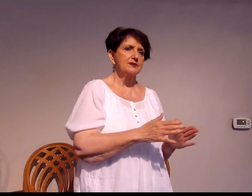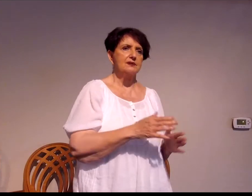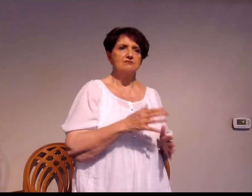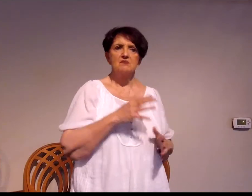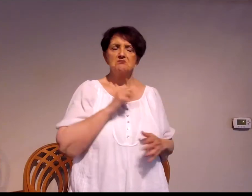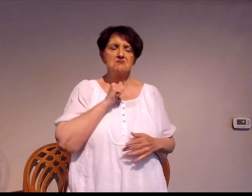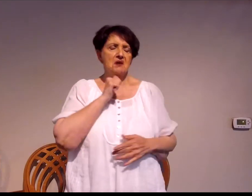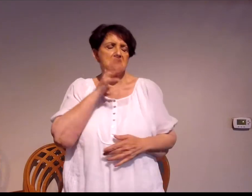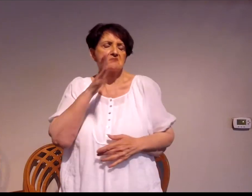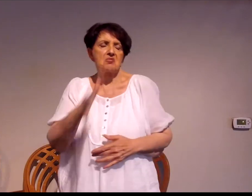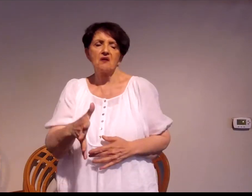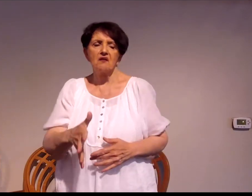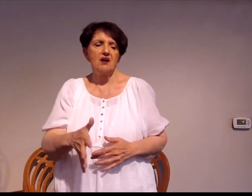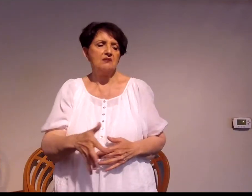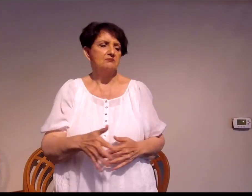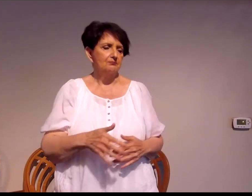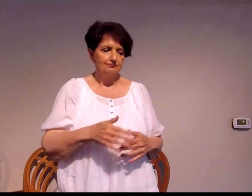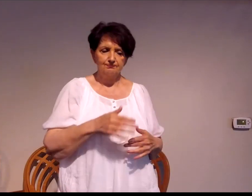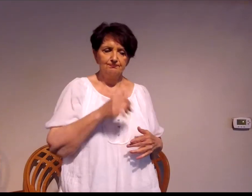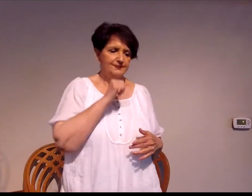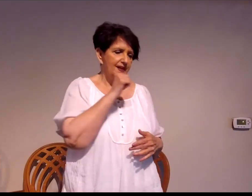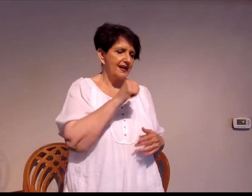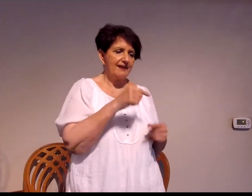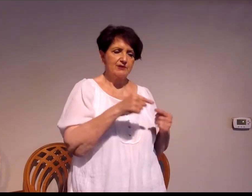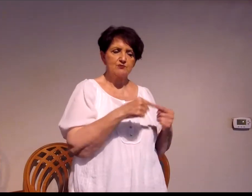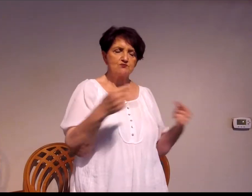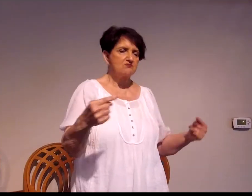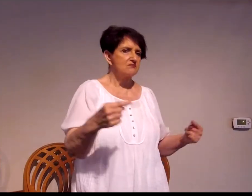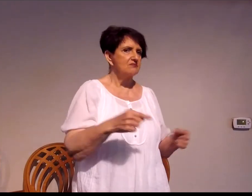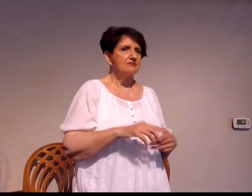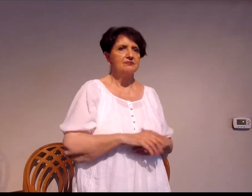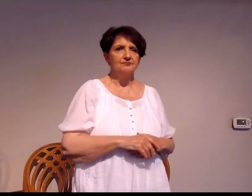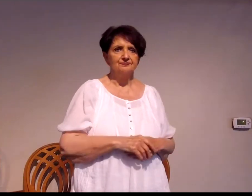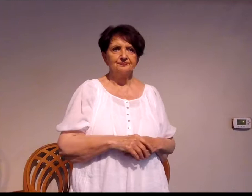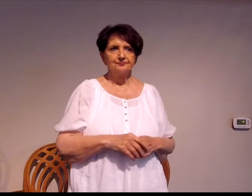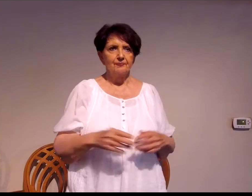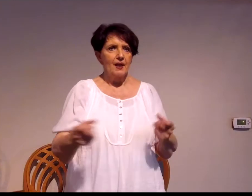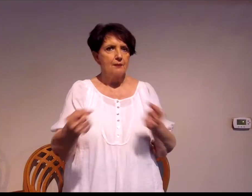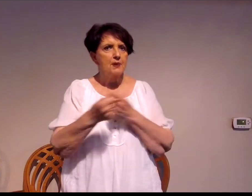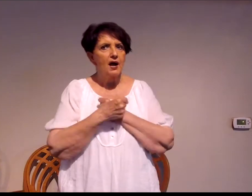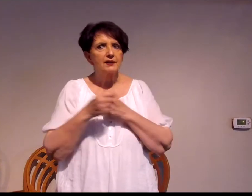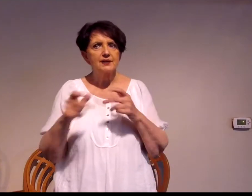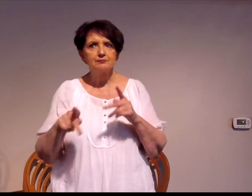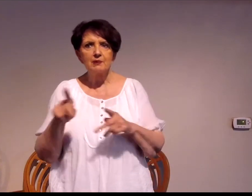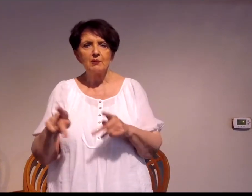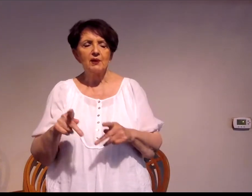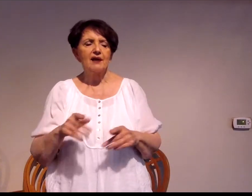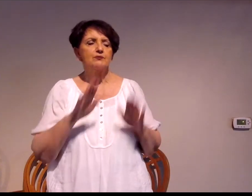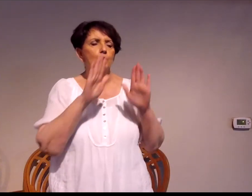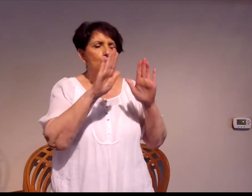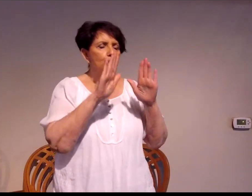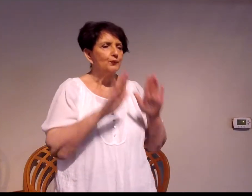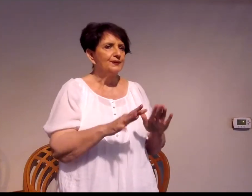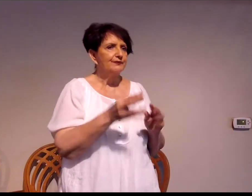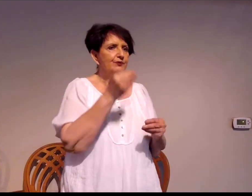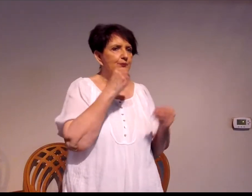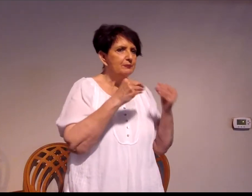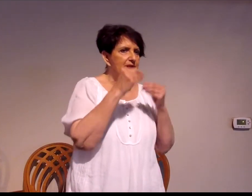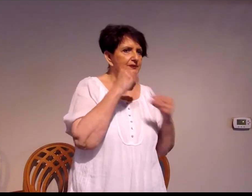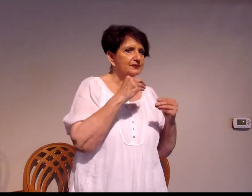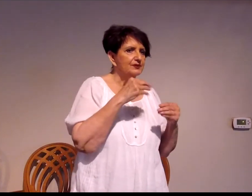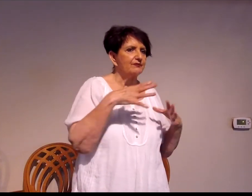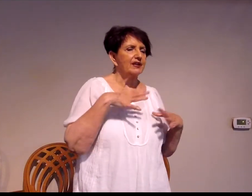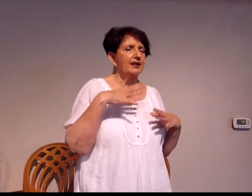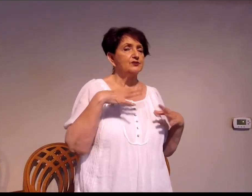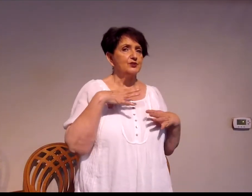physical reactions. I am hugging people I wouldn't have hugged before. I had great meals on vacation. I didn't have to leave the premises. And